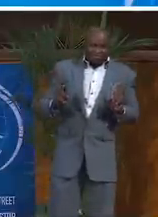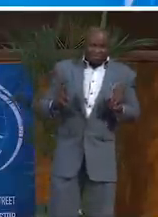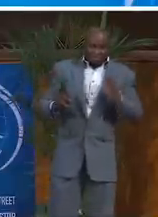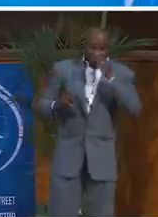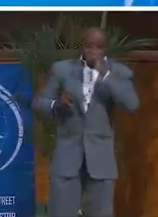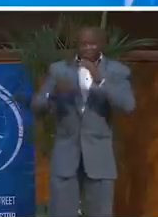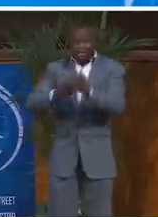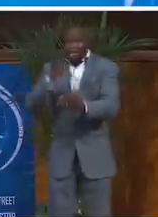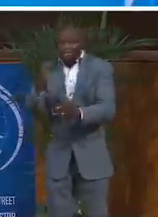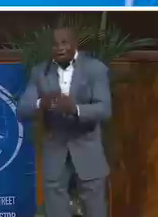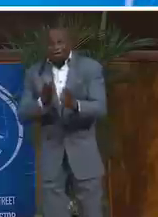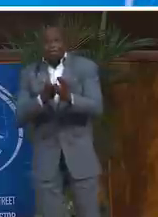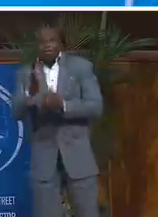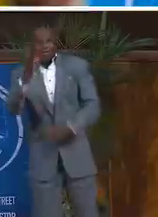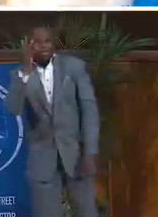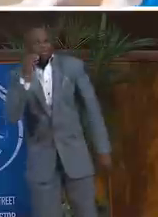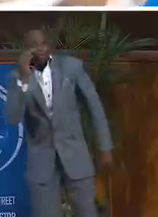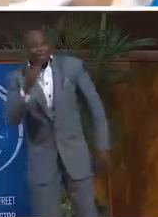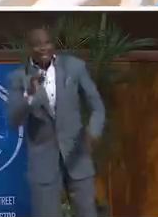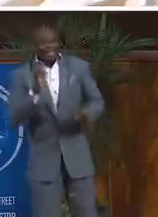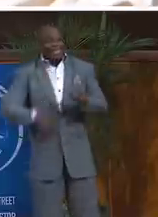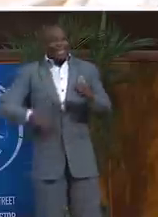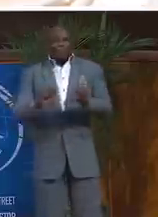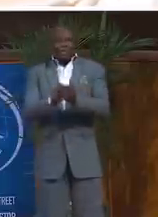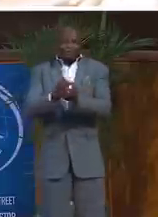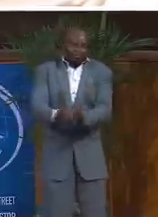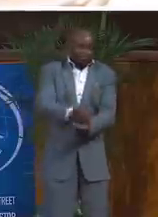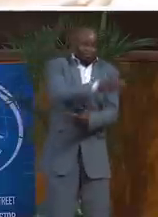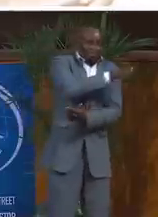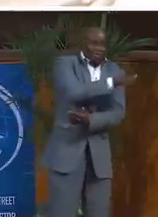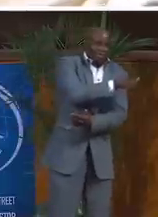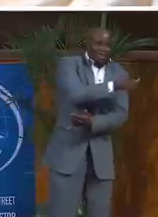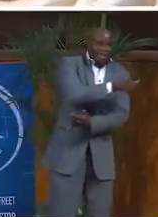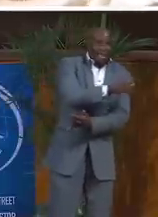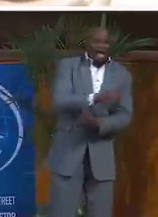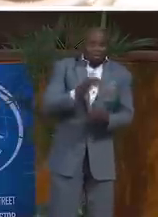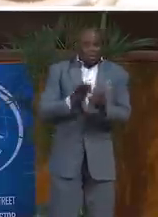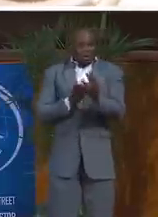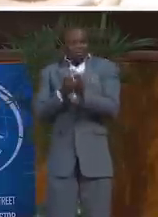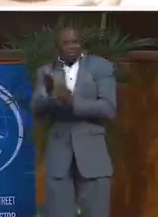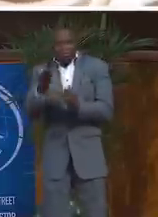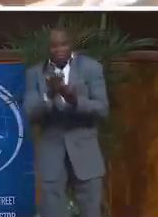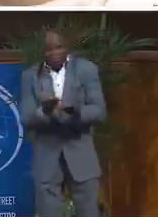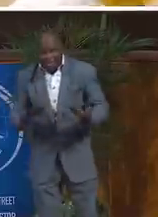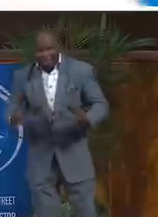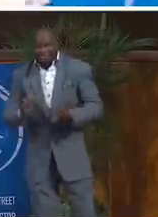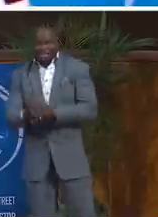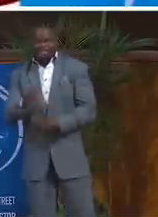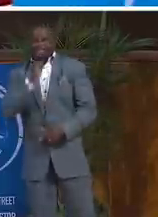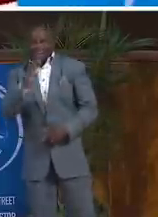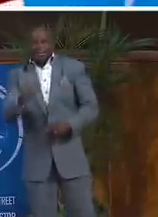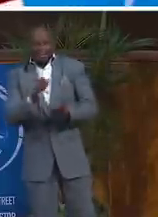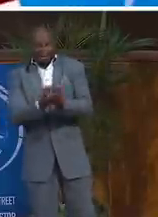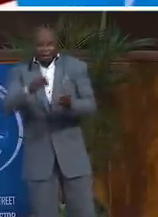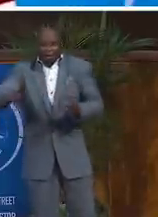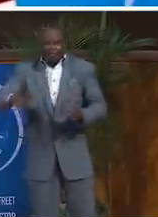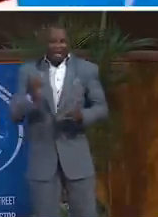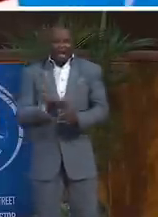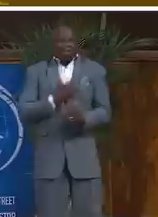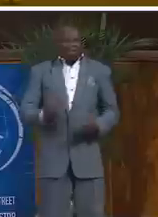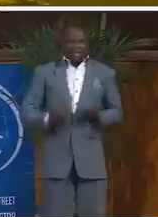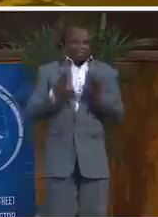Because every now and then we go through experiences that can't be erased. We go through things that won't be taken off our